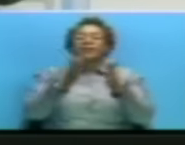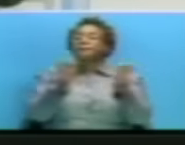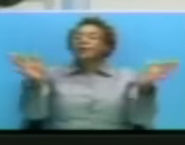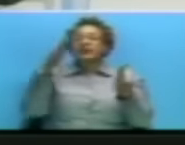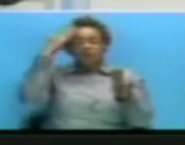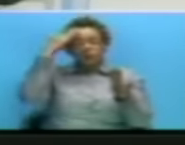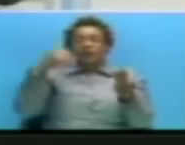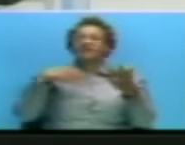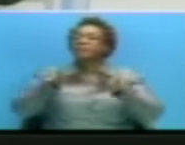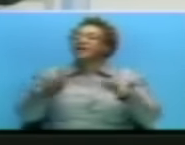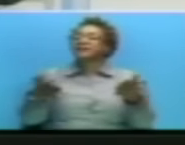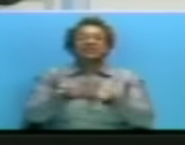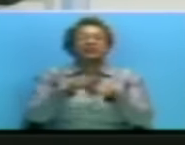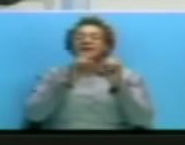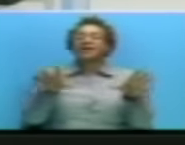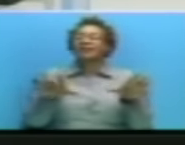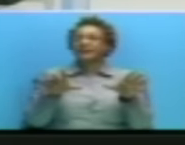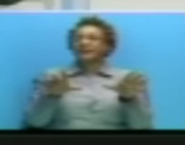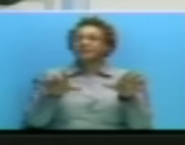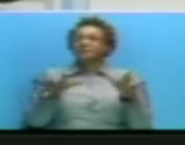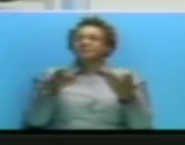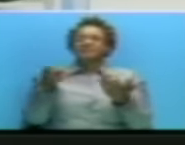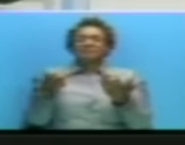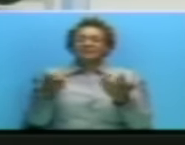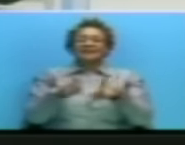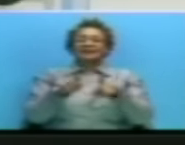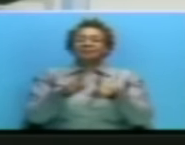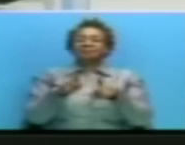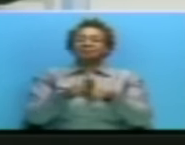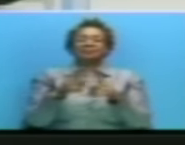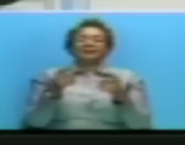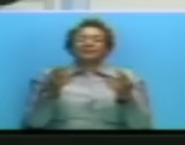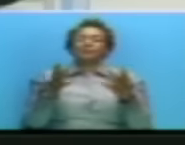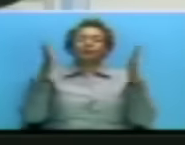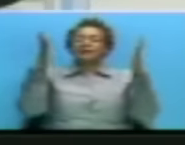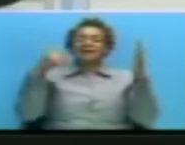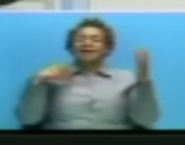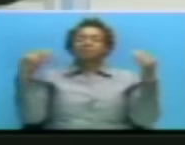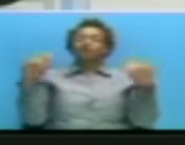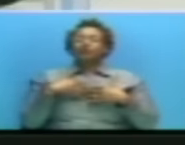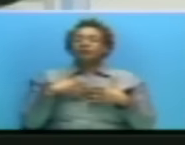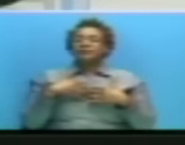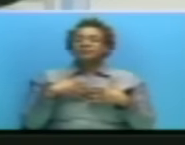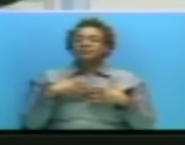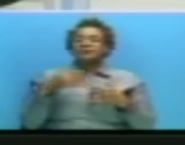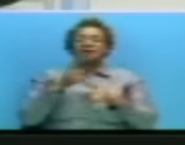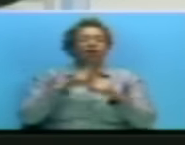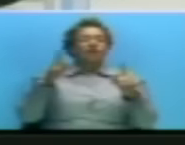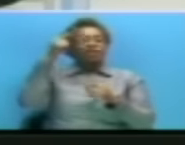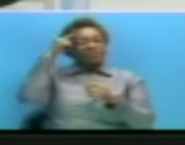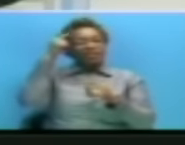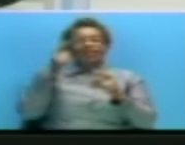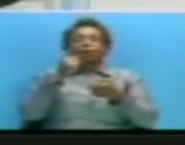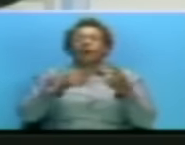no such party. Bonface, this appears like a moral crusade. Yeah, it does appear like a moral crusade, and I'm very shocked. Actually, I don't think what someone does